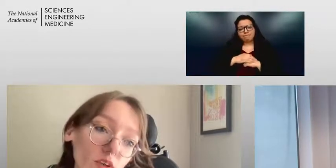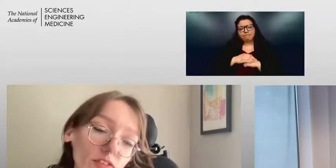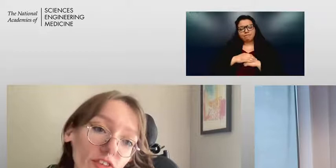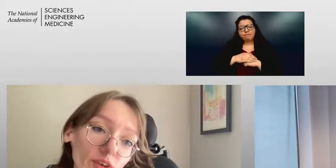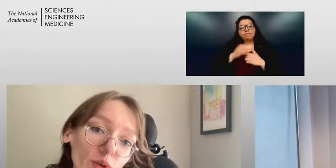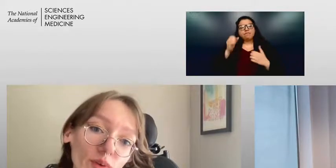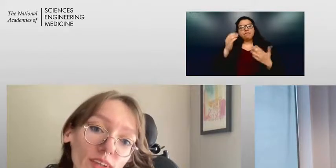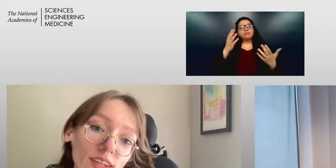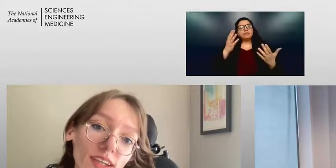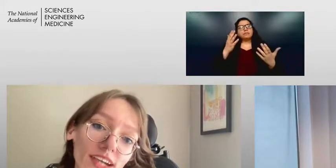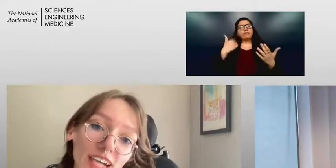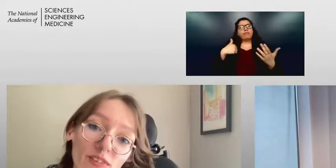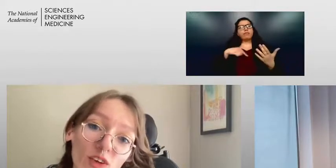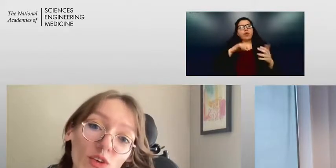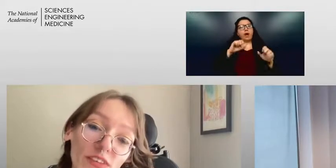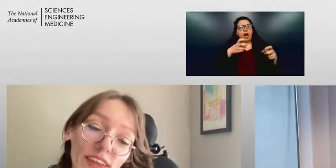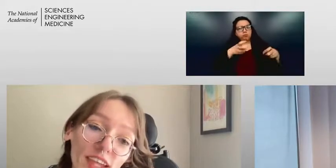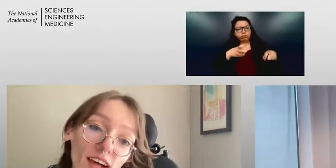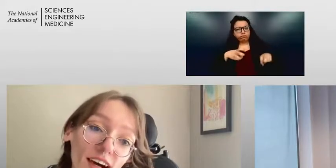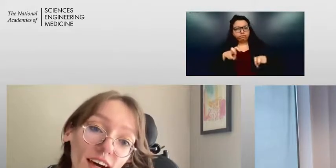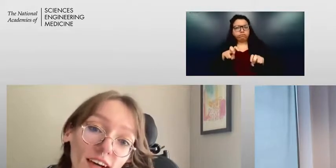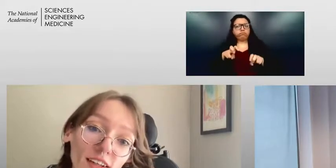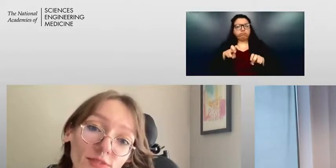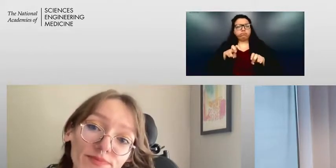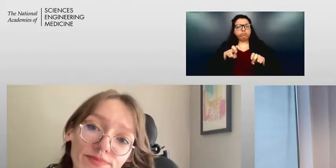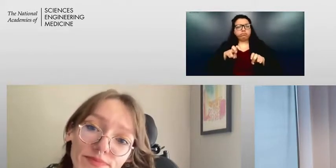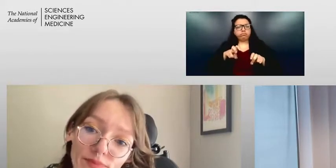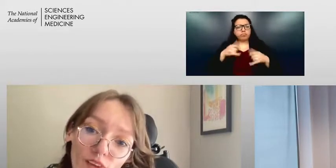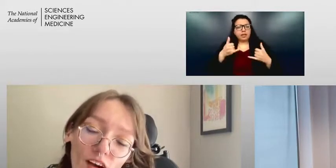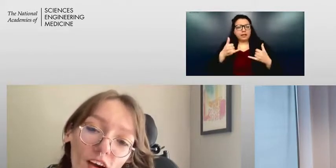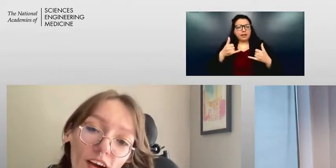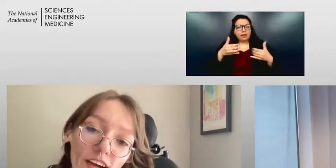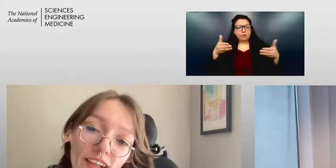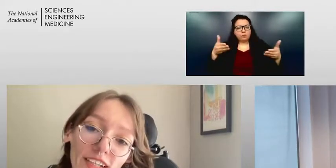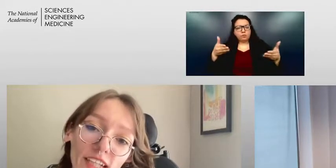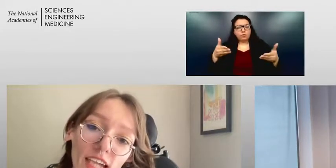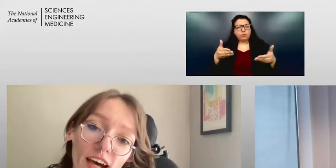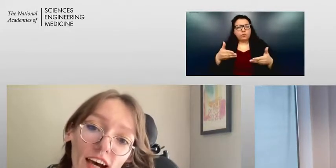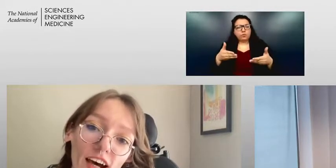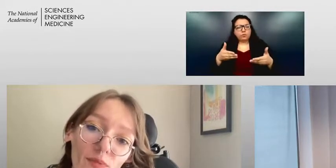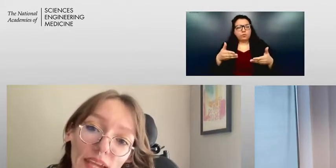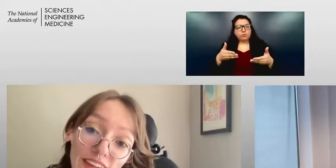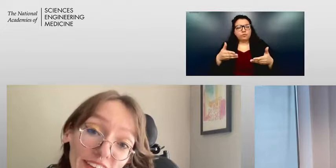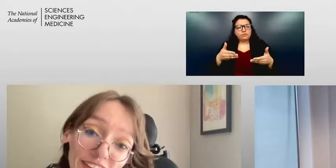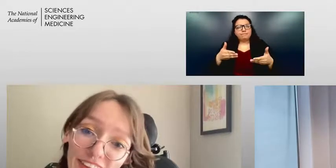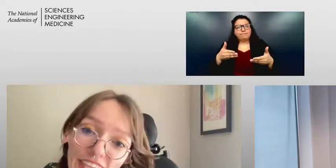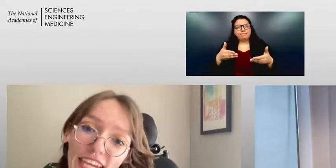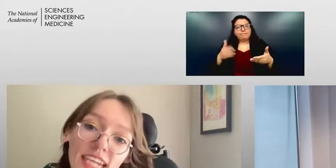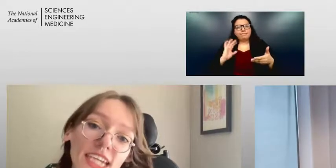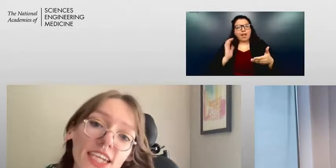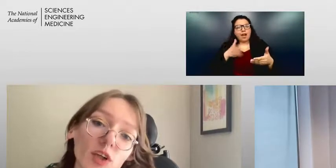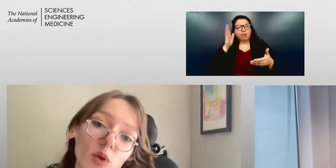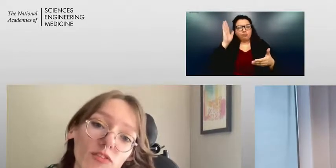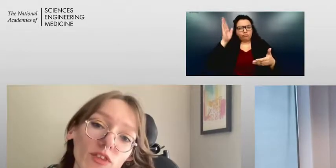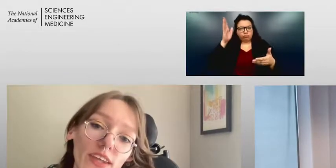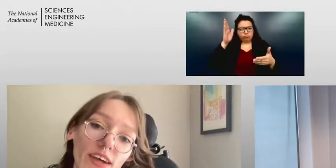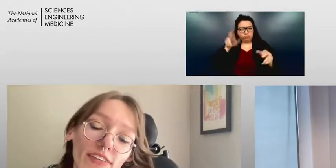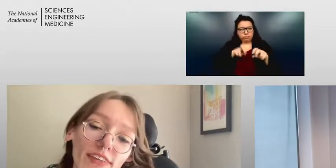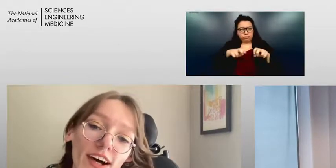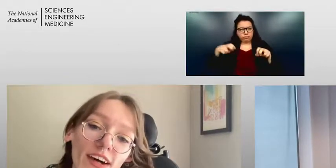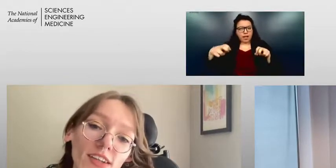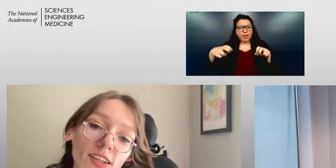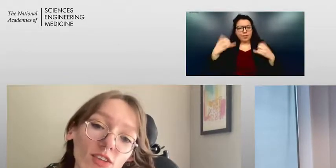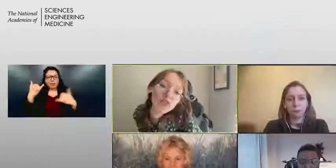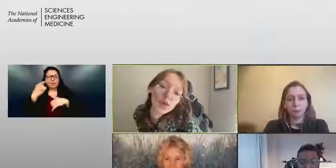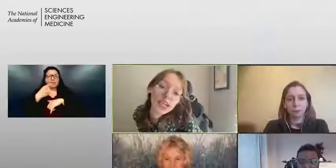guess we can move to kind of introducing our panelists today who have joined